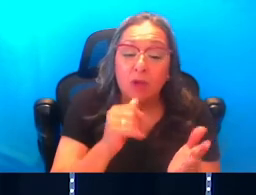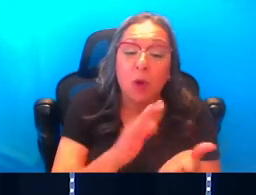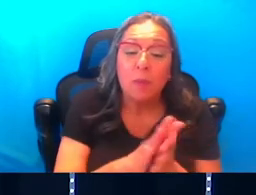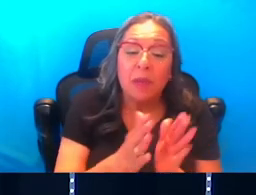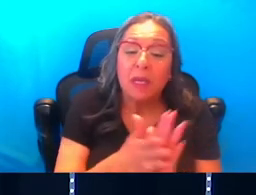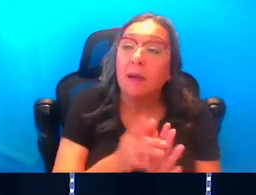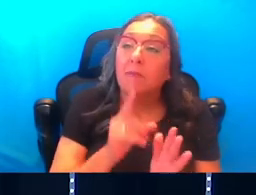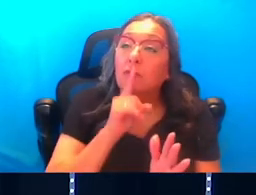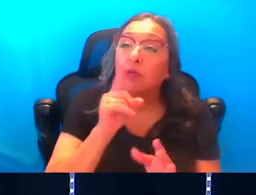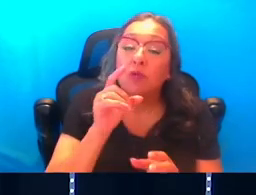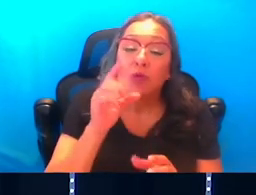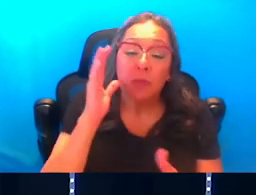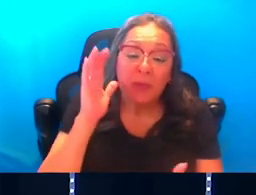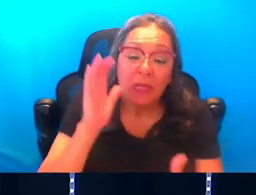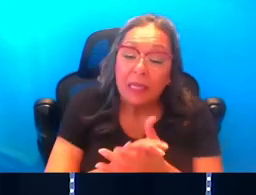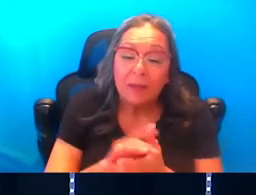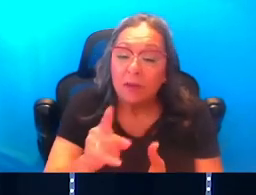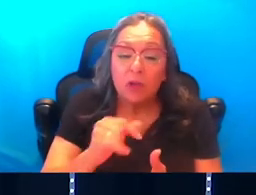Not really.